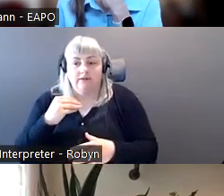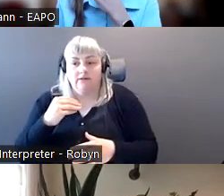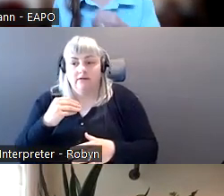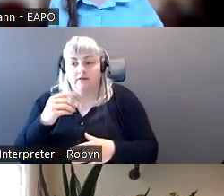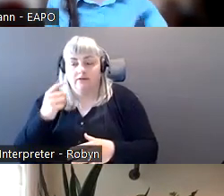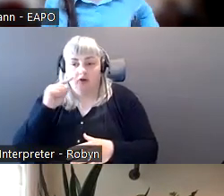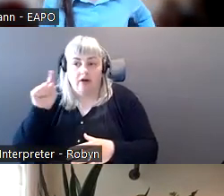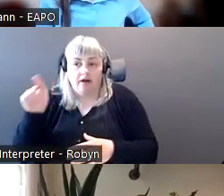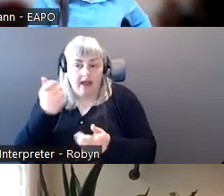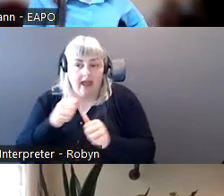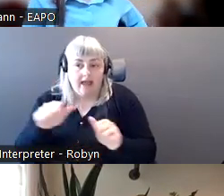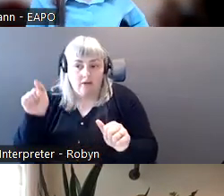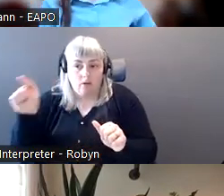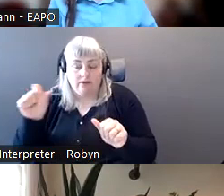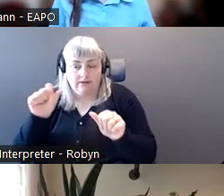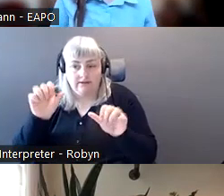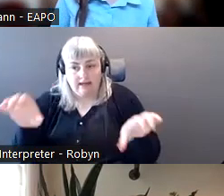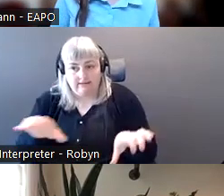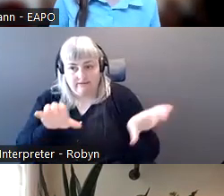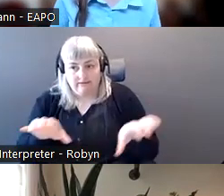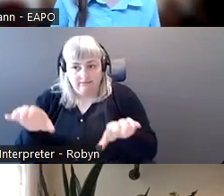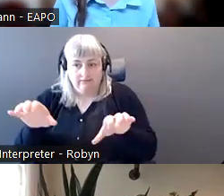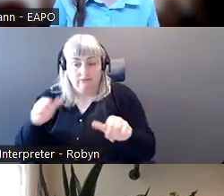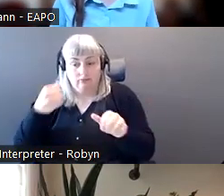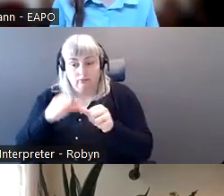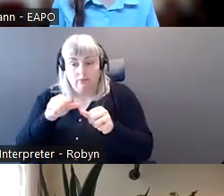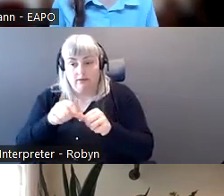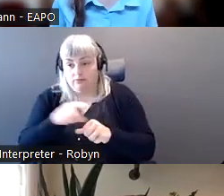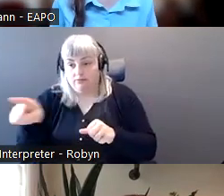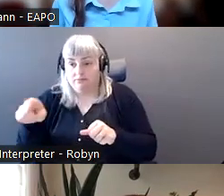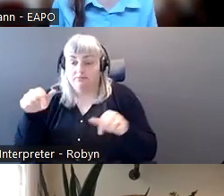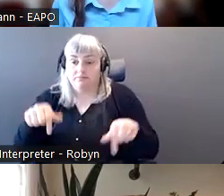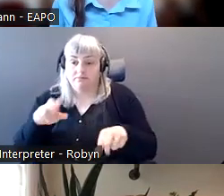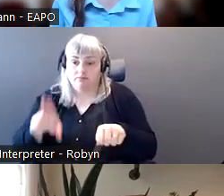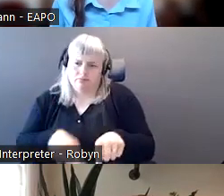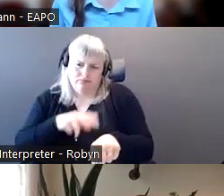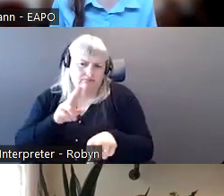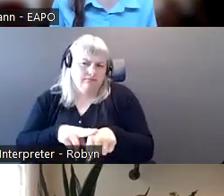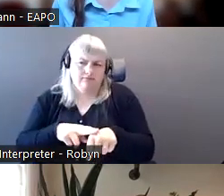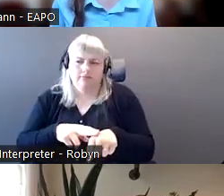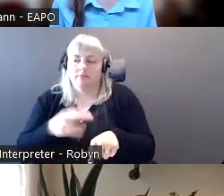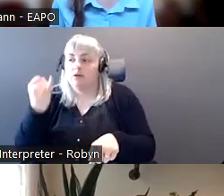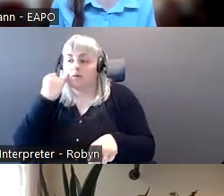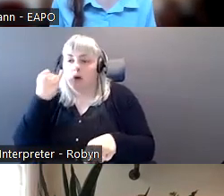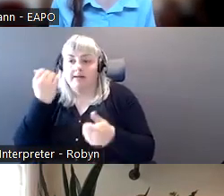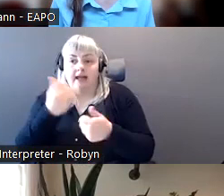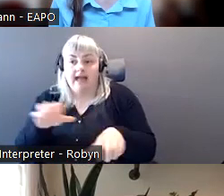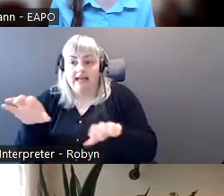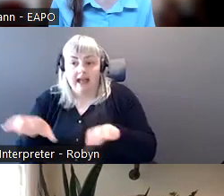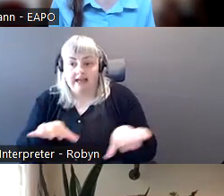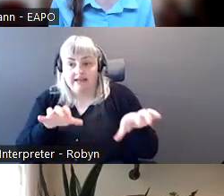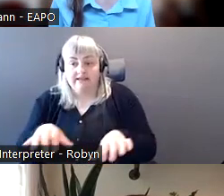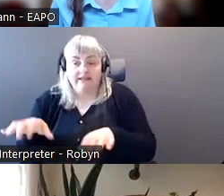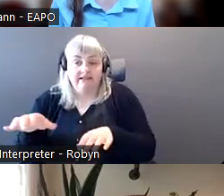and also just a reminder that it's completely normal if any of the activities I did not feel